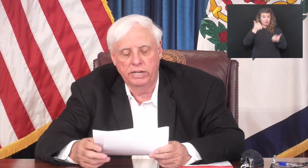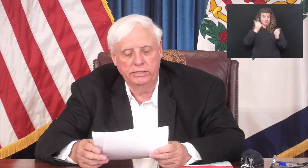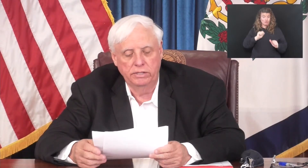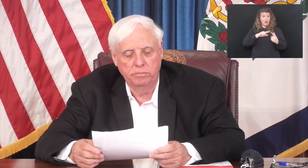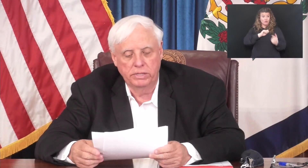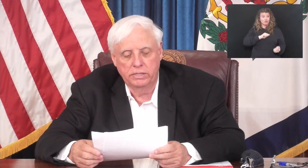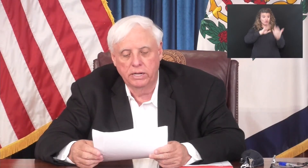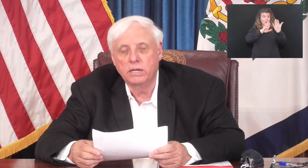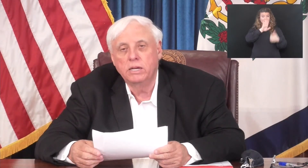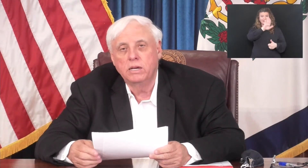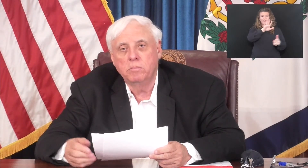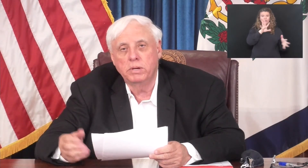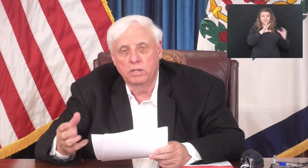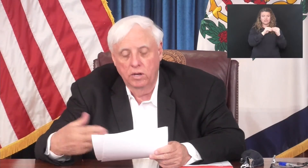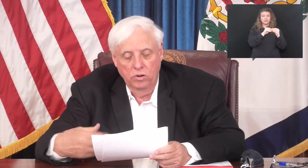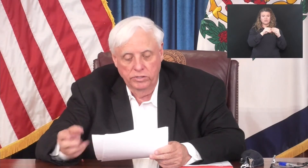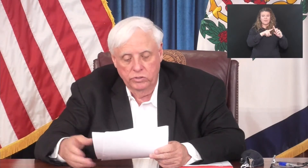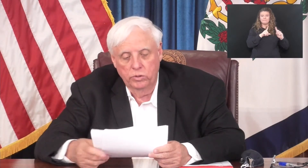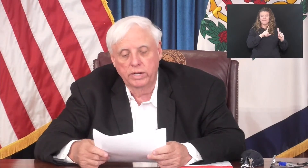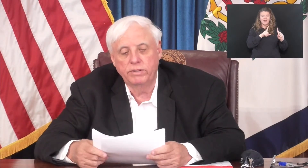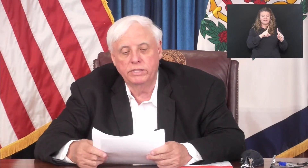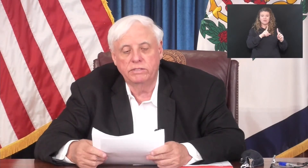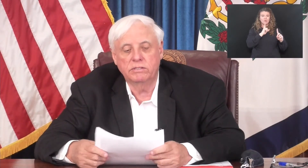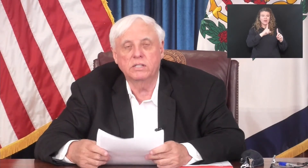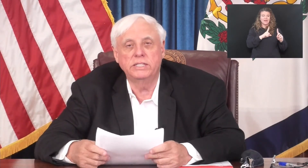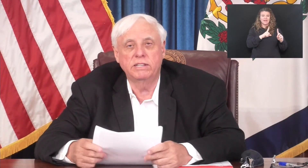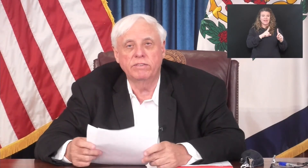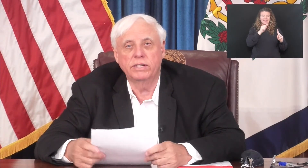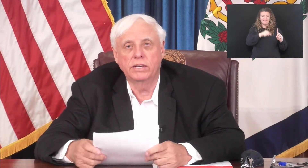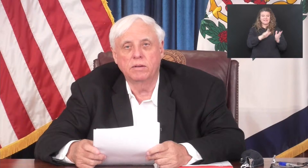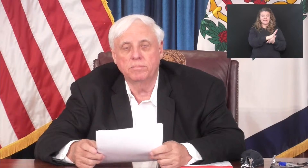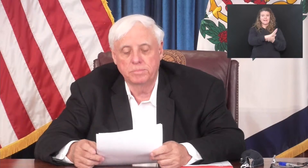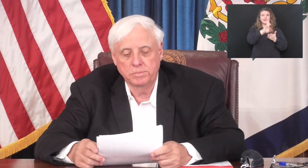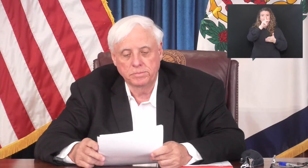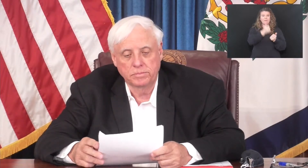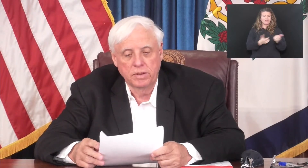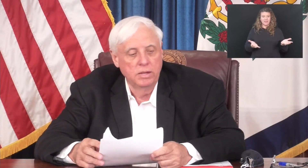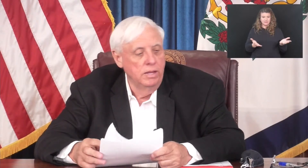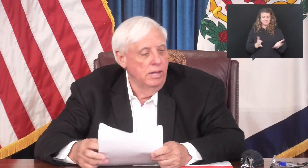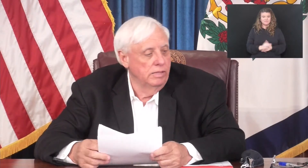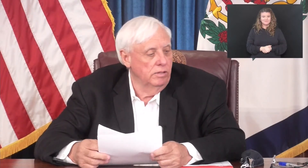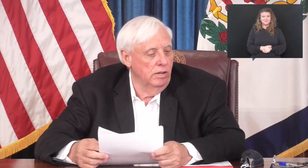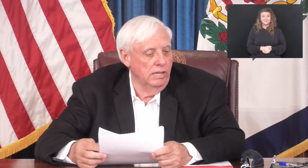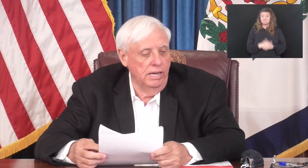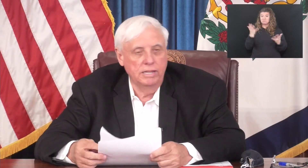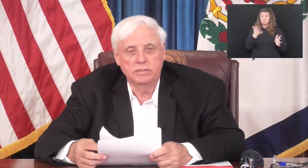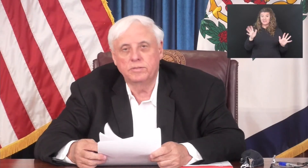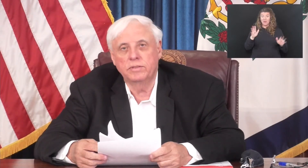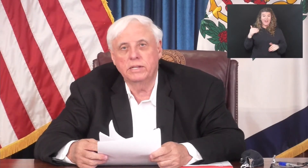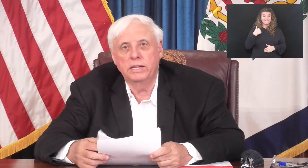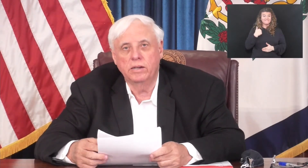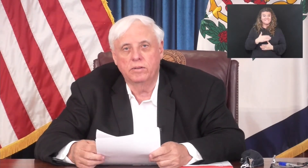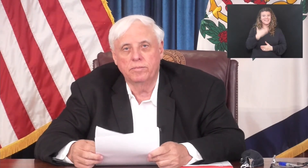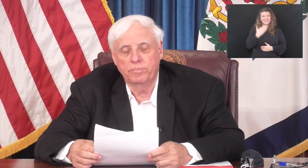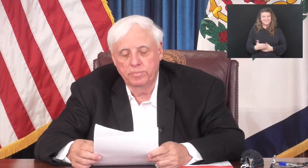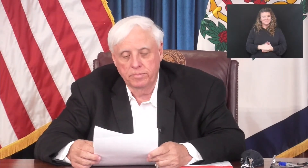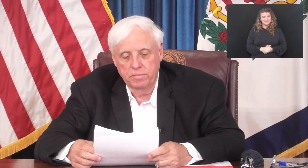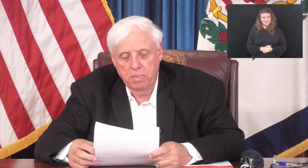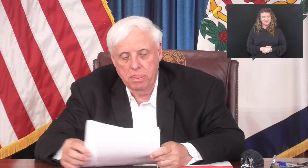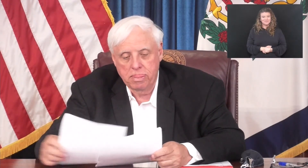the session, but the long and the short of it is this cleans everything up. That's all I got. Thank